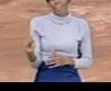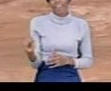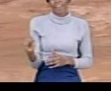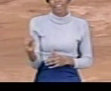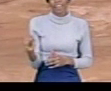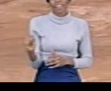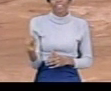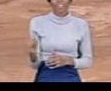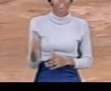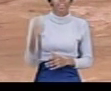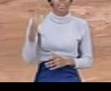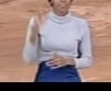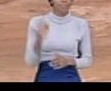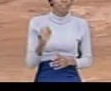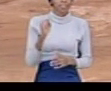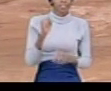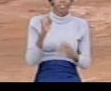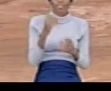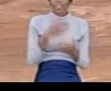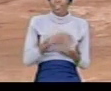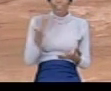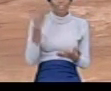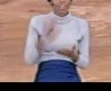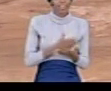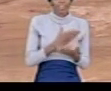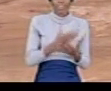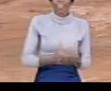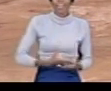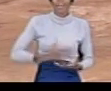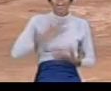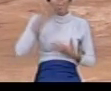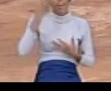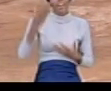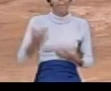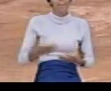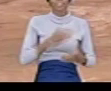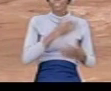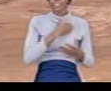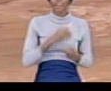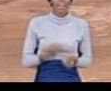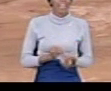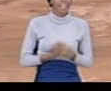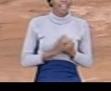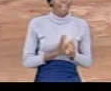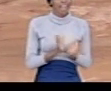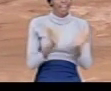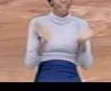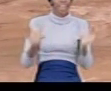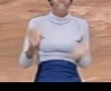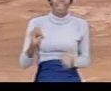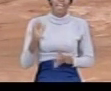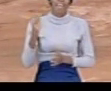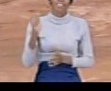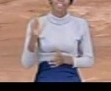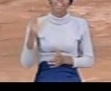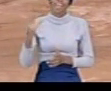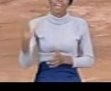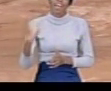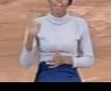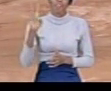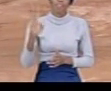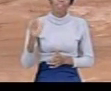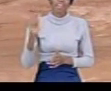S-A-L-V-A-T-I-O-N. Sing it loud, sing it loud, loud and clear.